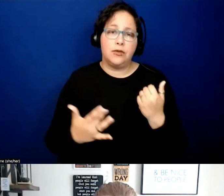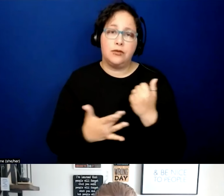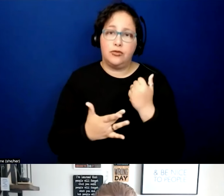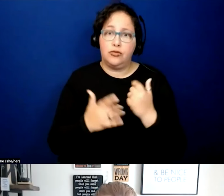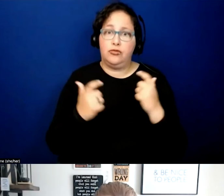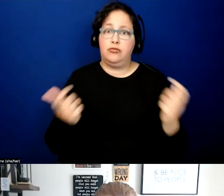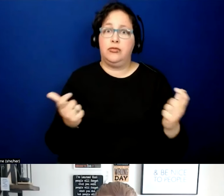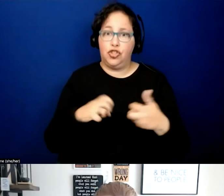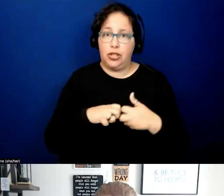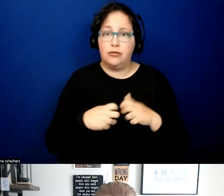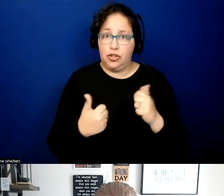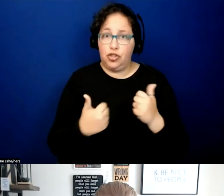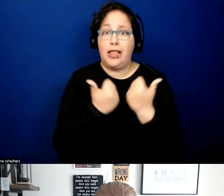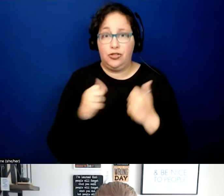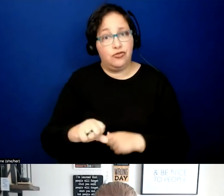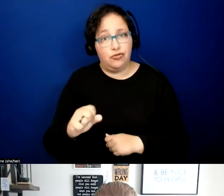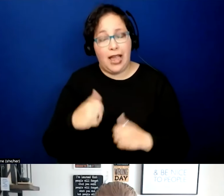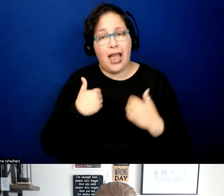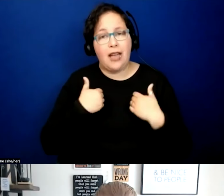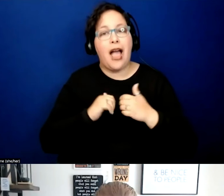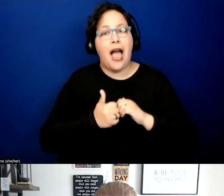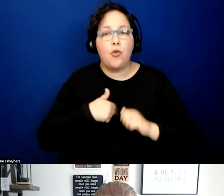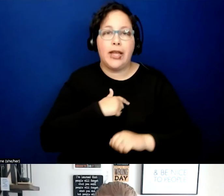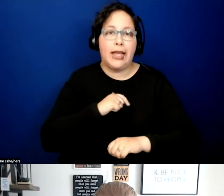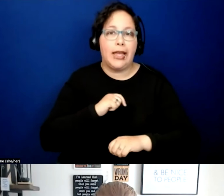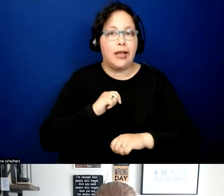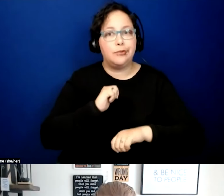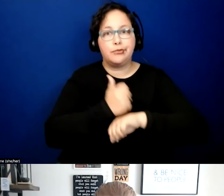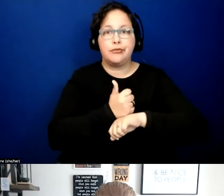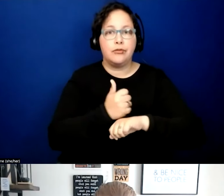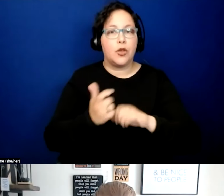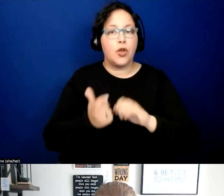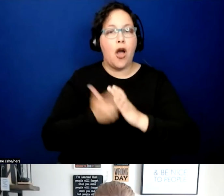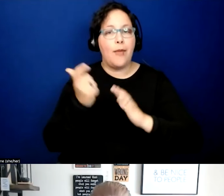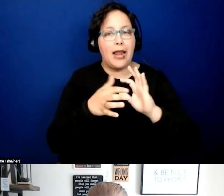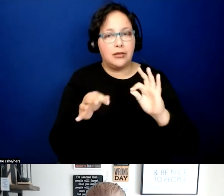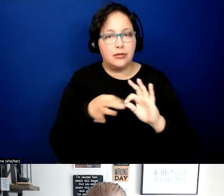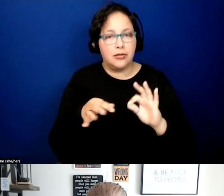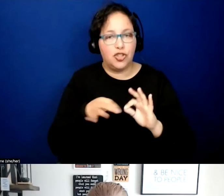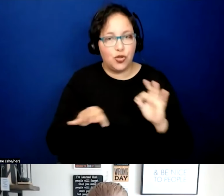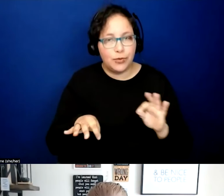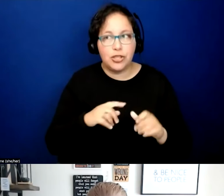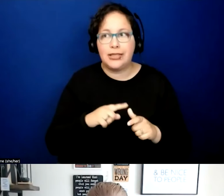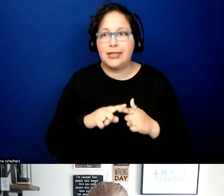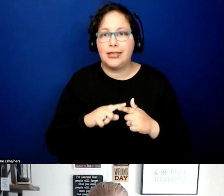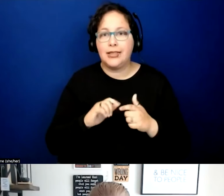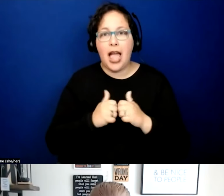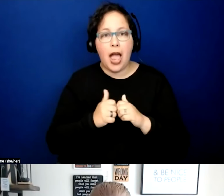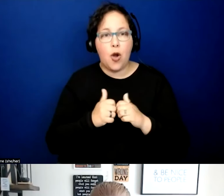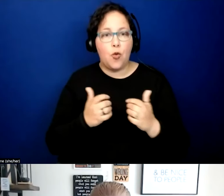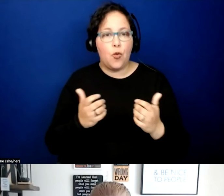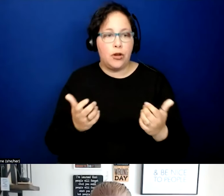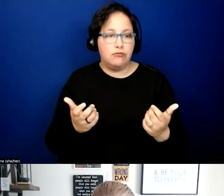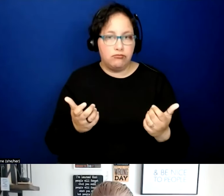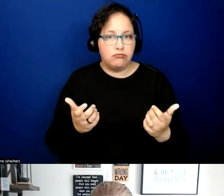challenges in how we create automated descriptions, in how even like we create ways for software